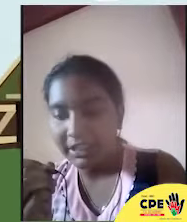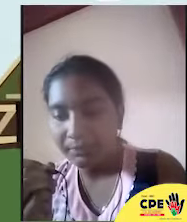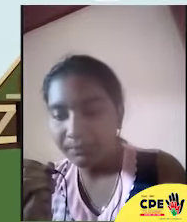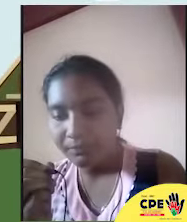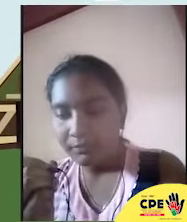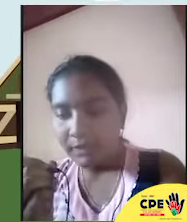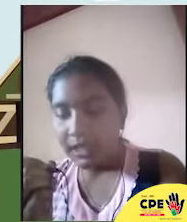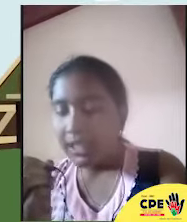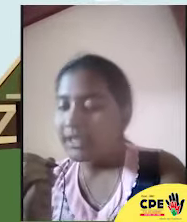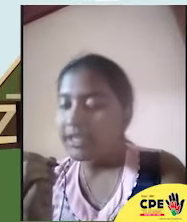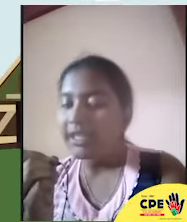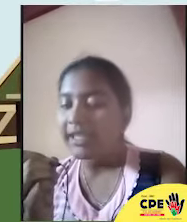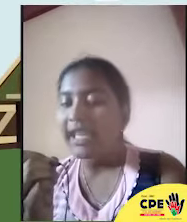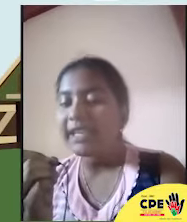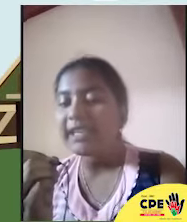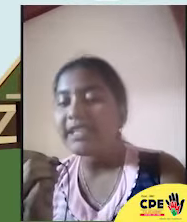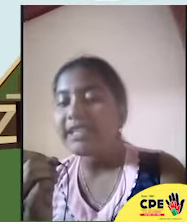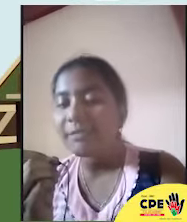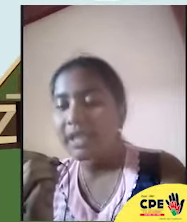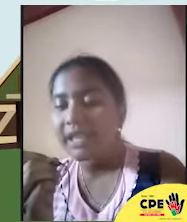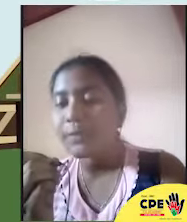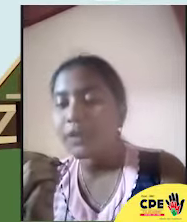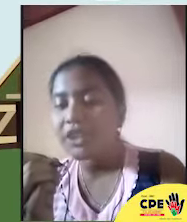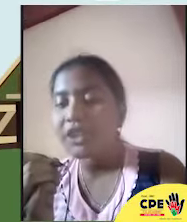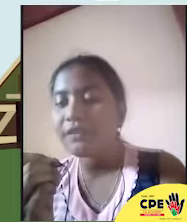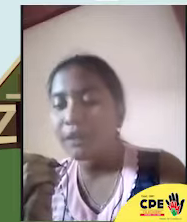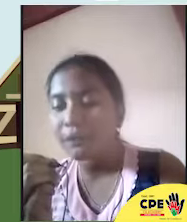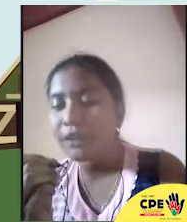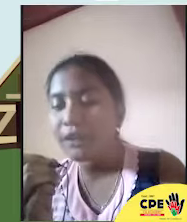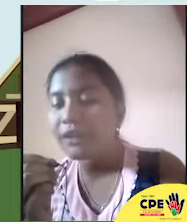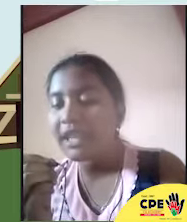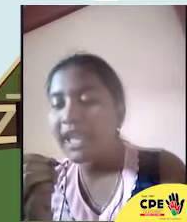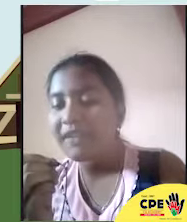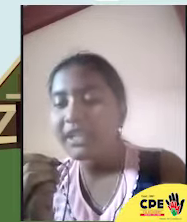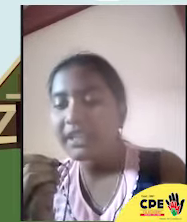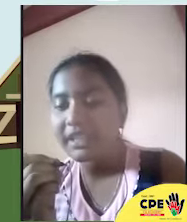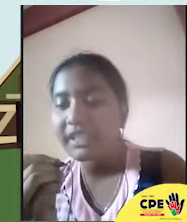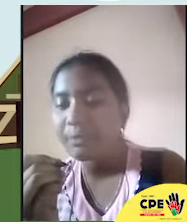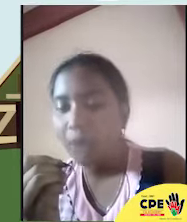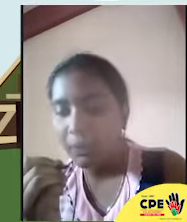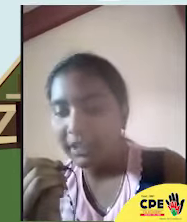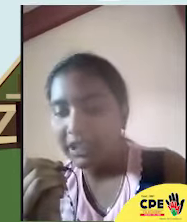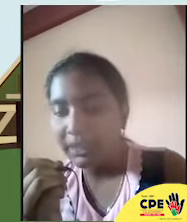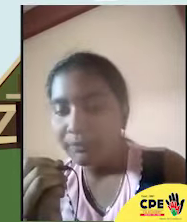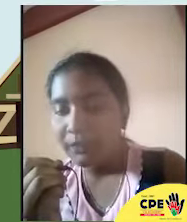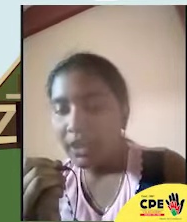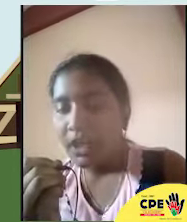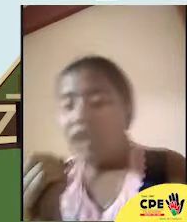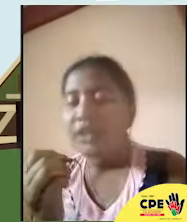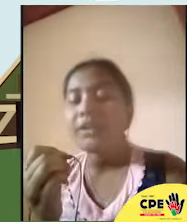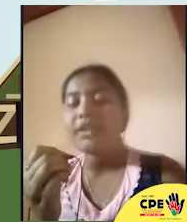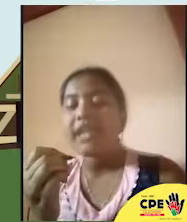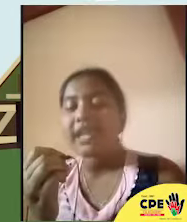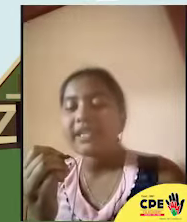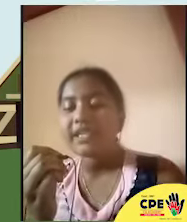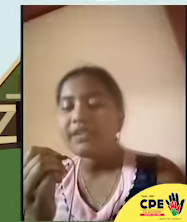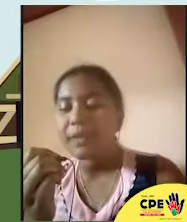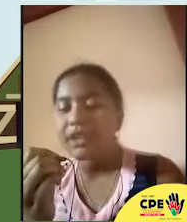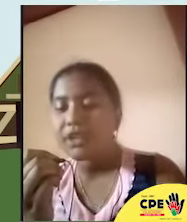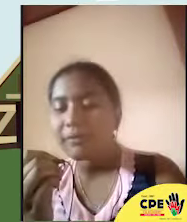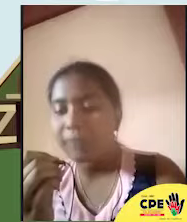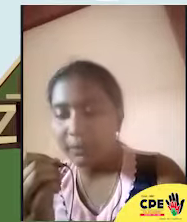population. Thirdly, agriculture makes provision for food for the ever increasing population. Due to the